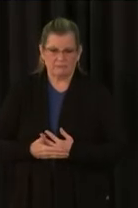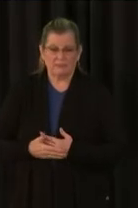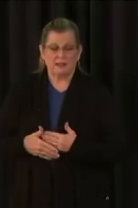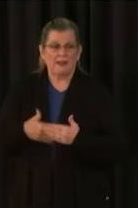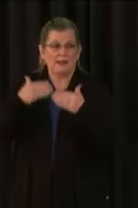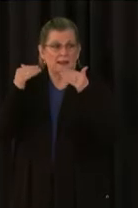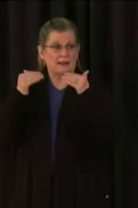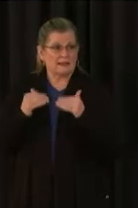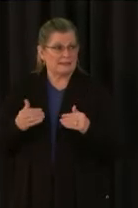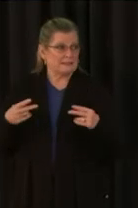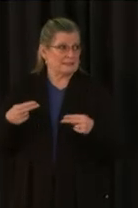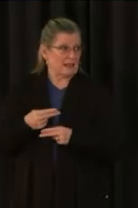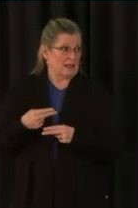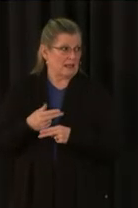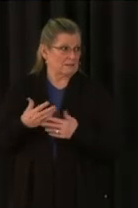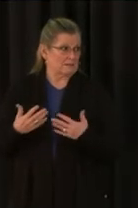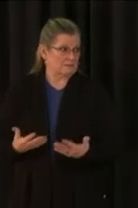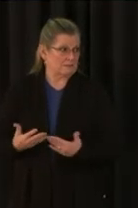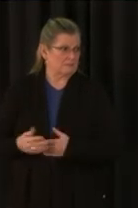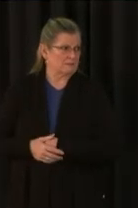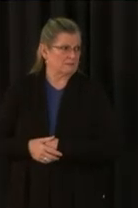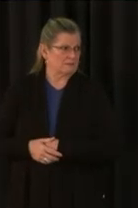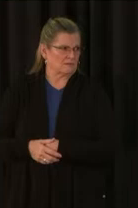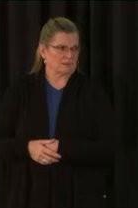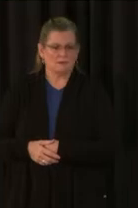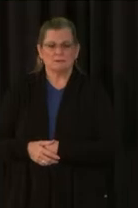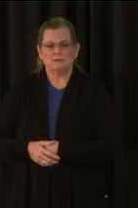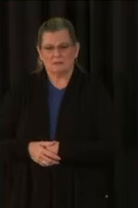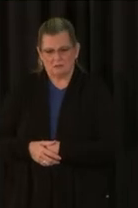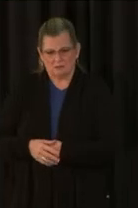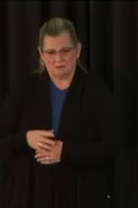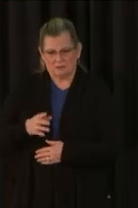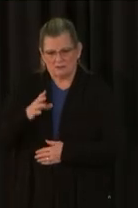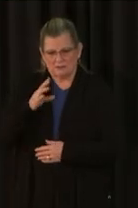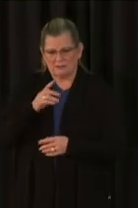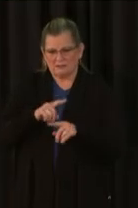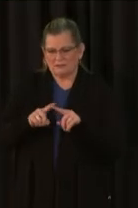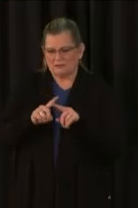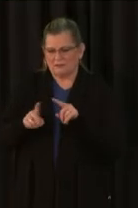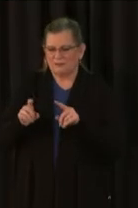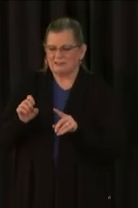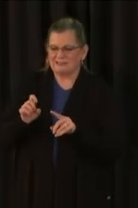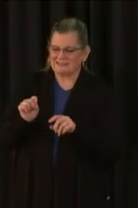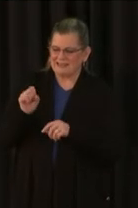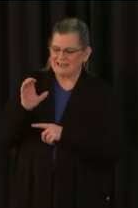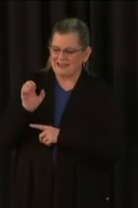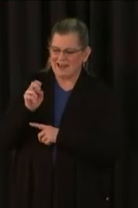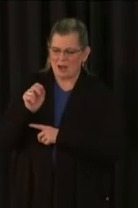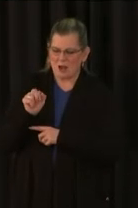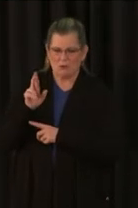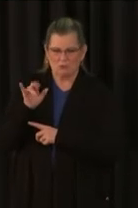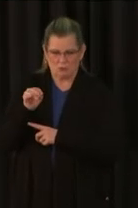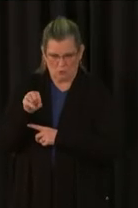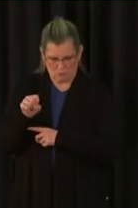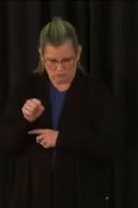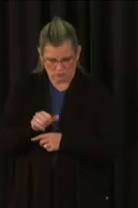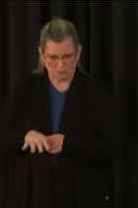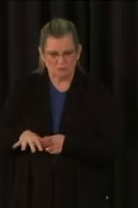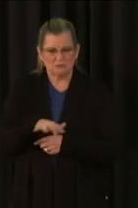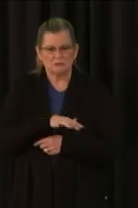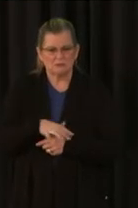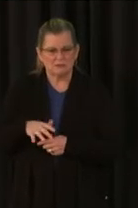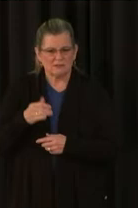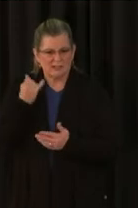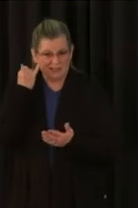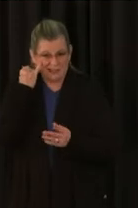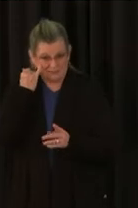scenarios that we've run through before. You'll also see this on the website as well, so I'm not going to go through all of them. But if you're a sole